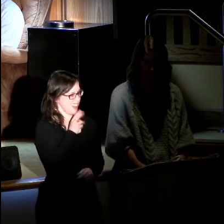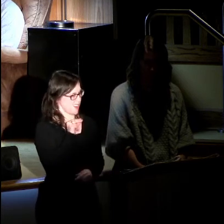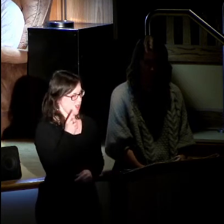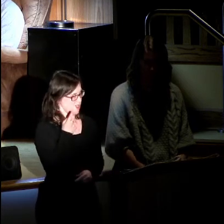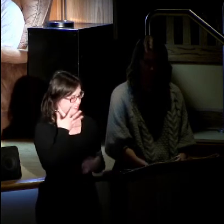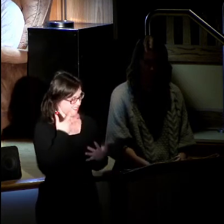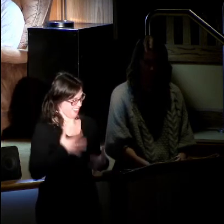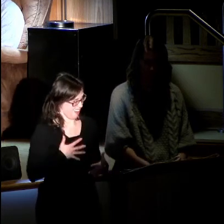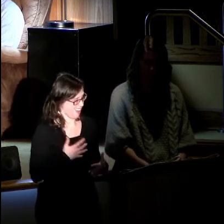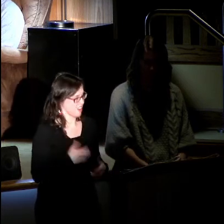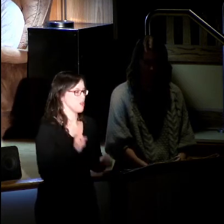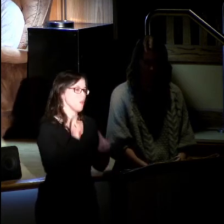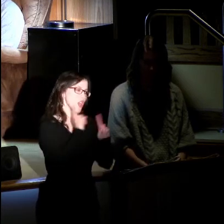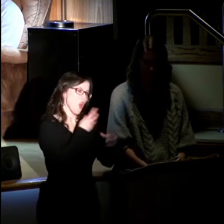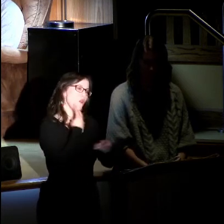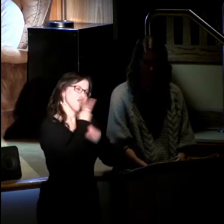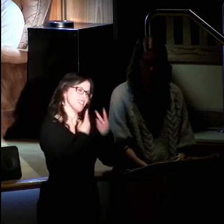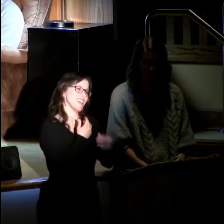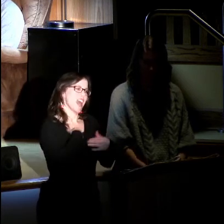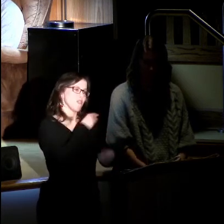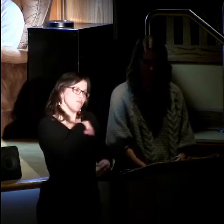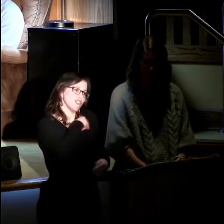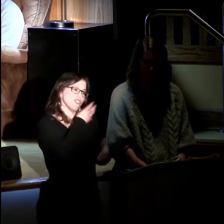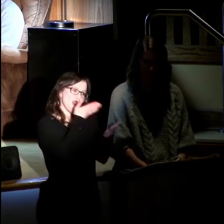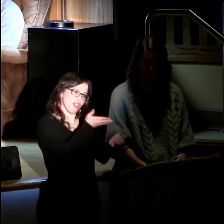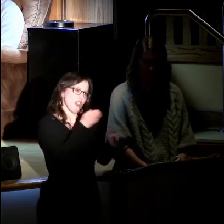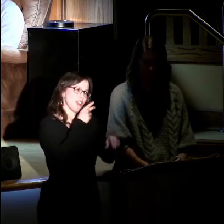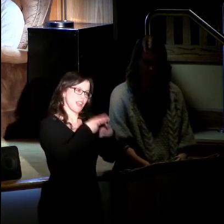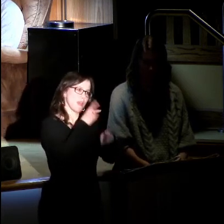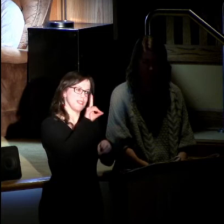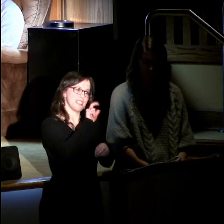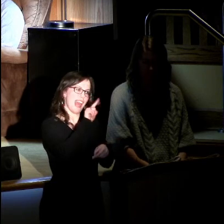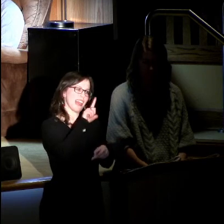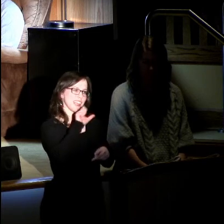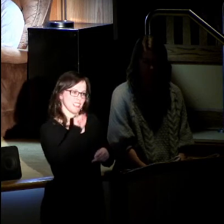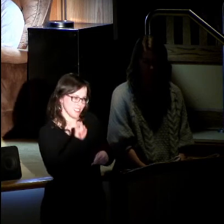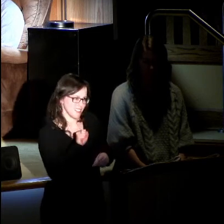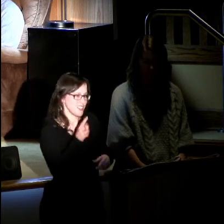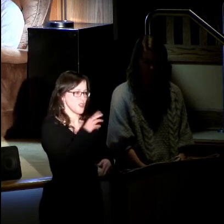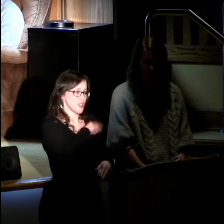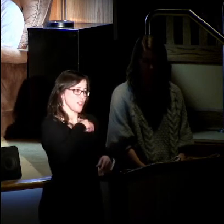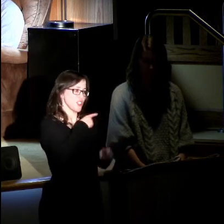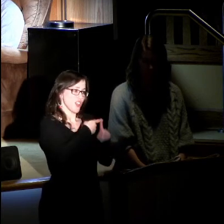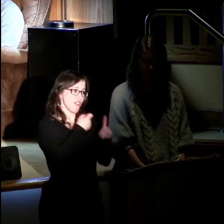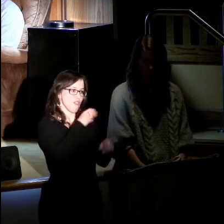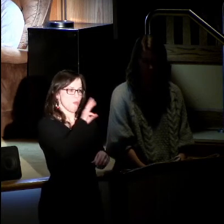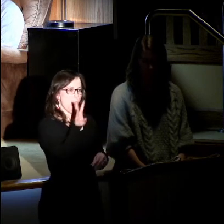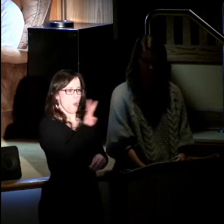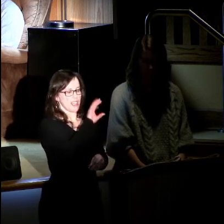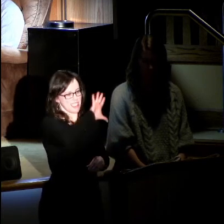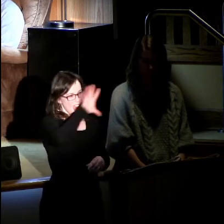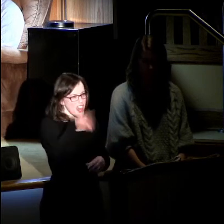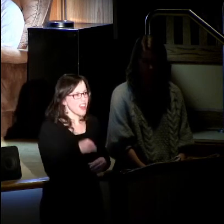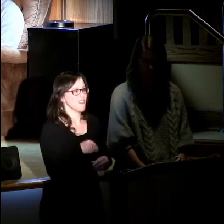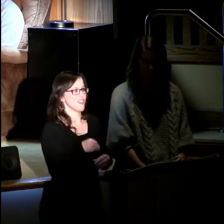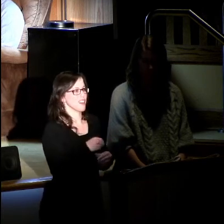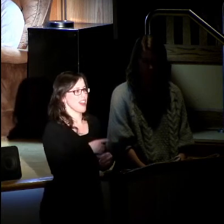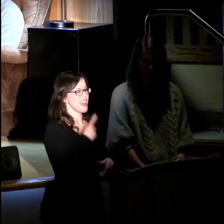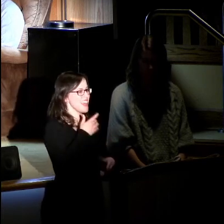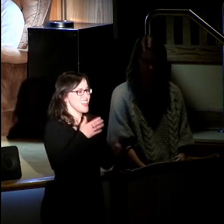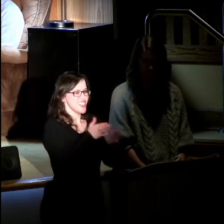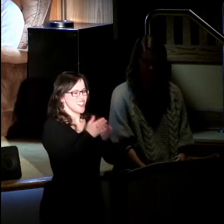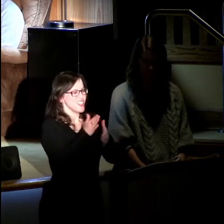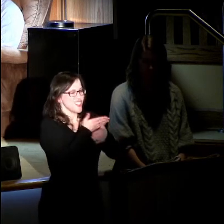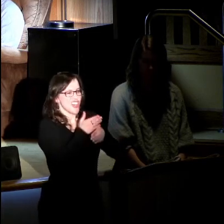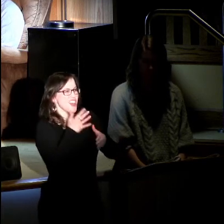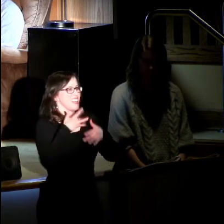was a missionary there that Sunday named Dallas Washer. He was a missionary from Togo, West Africa. His exciting stories about serving